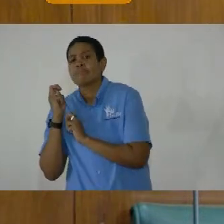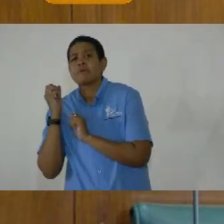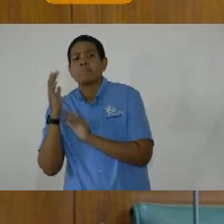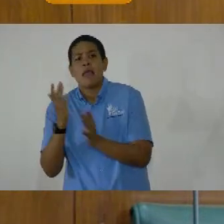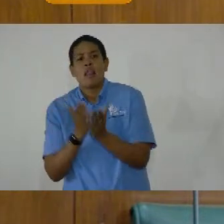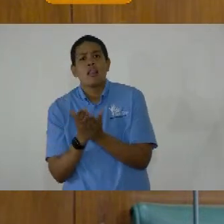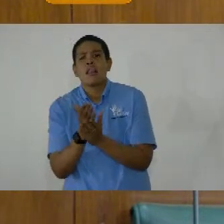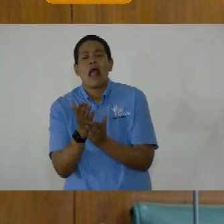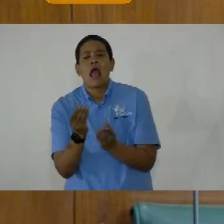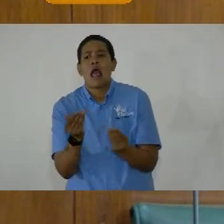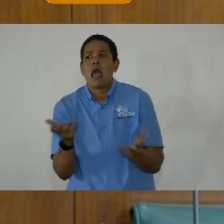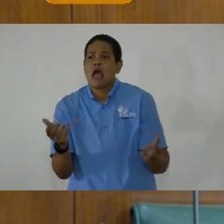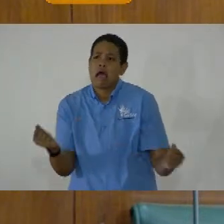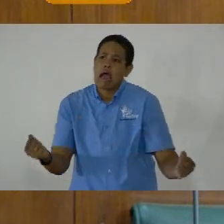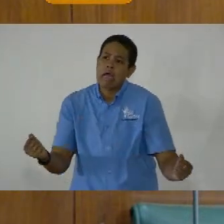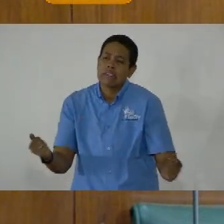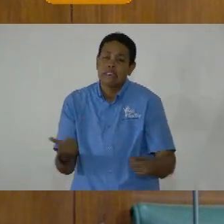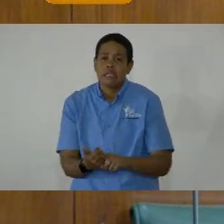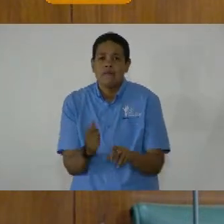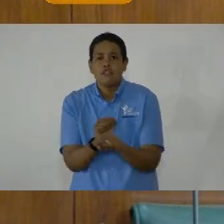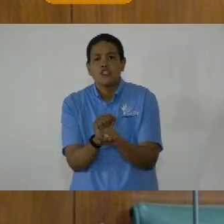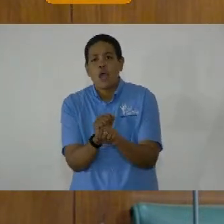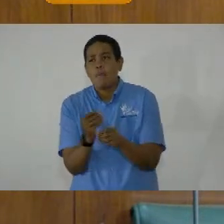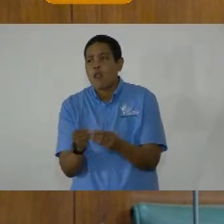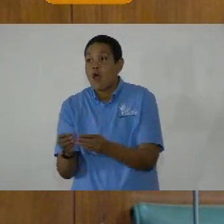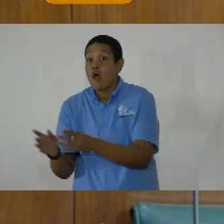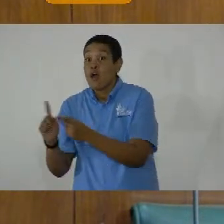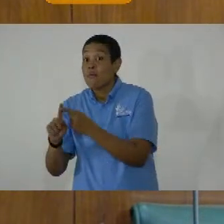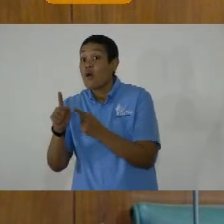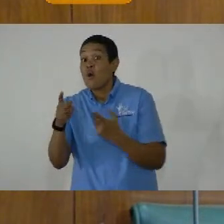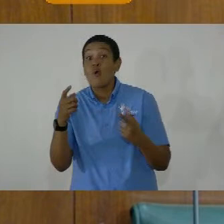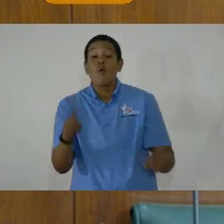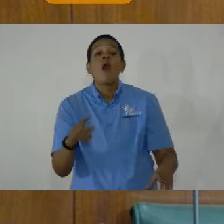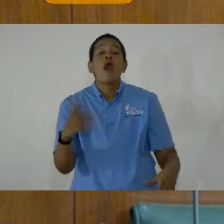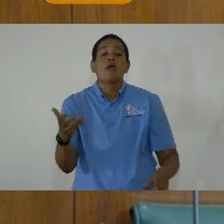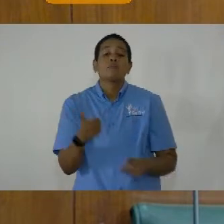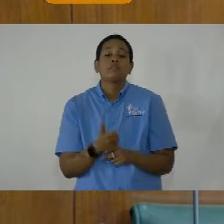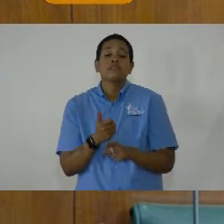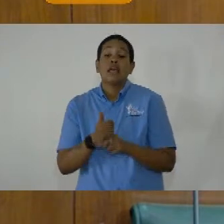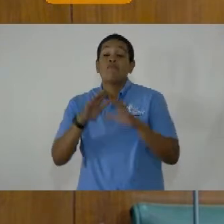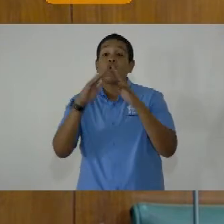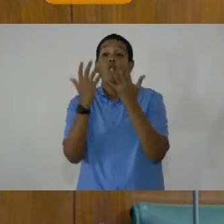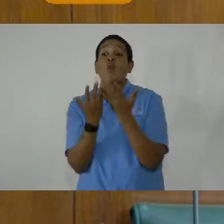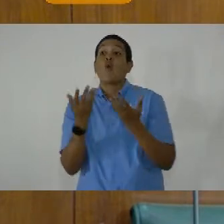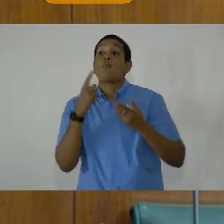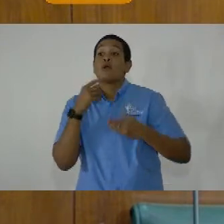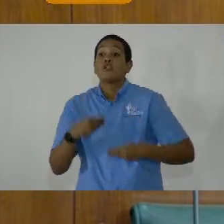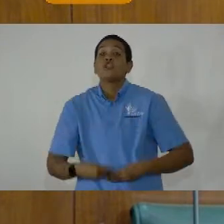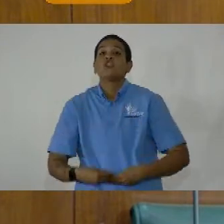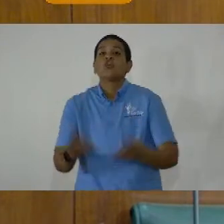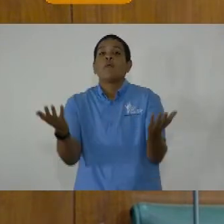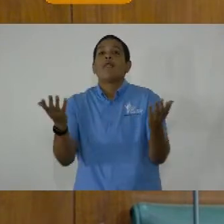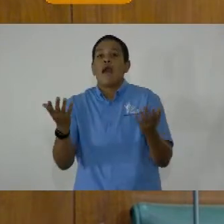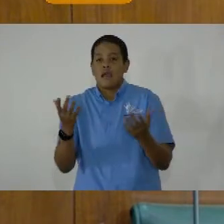affected, jobs lost, and the upending of the global supply chain.